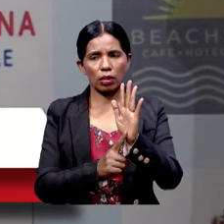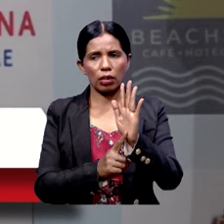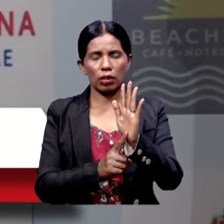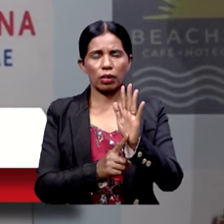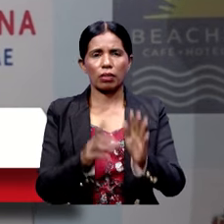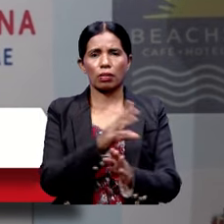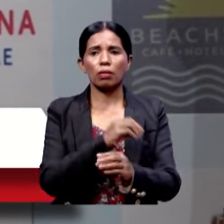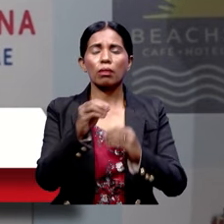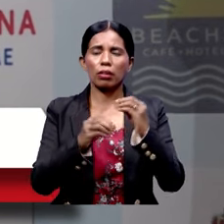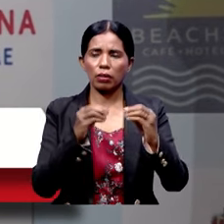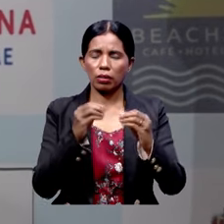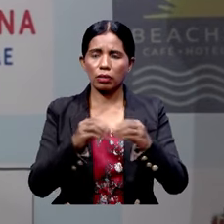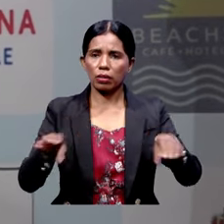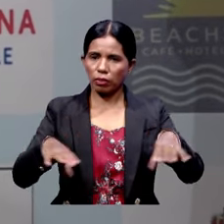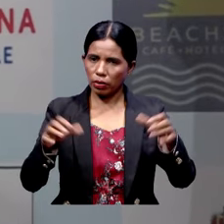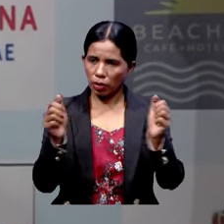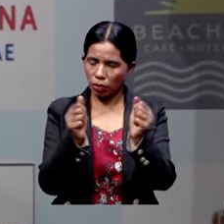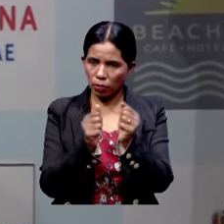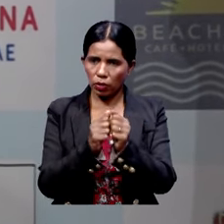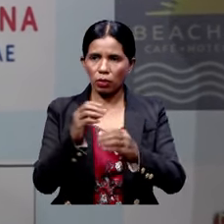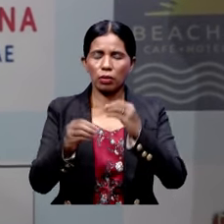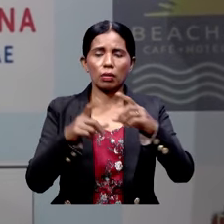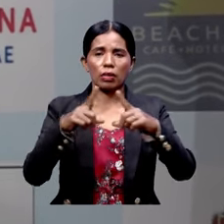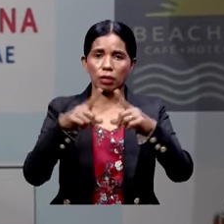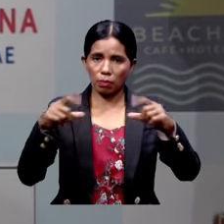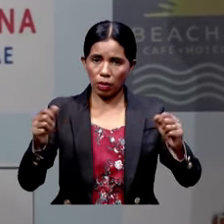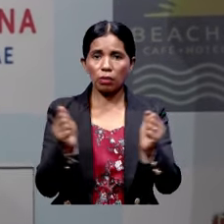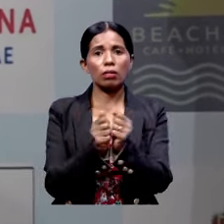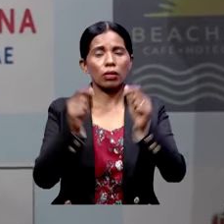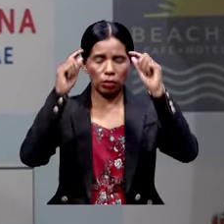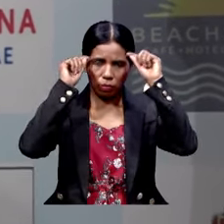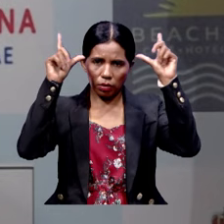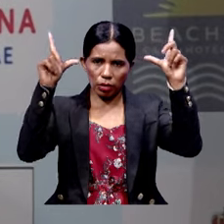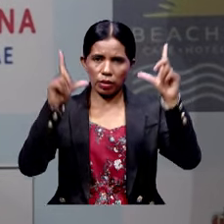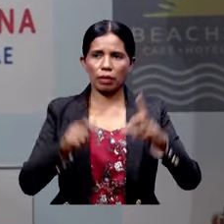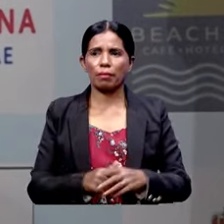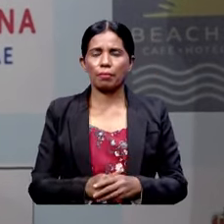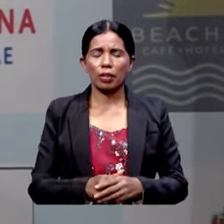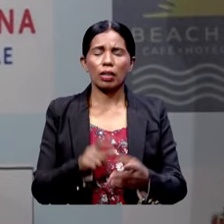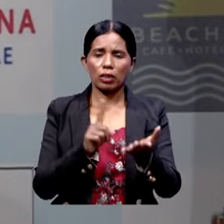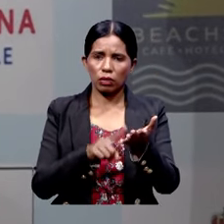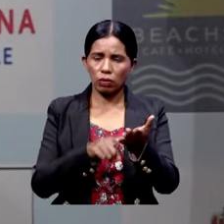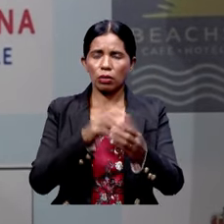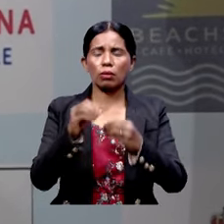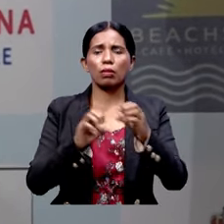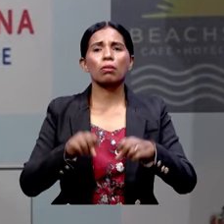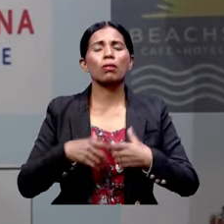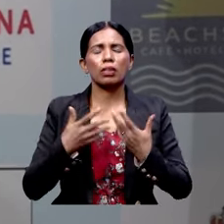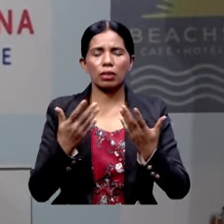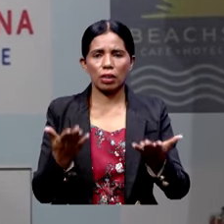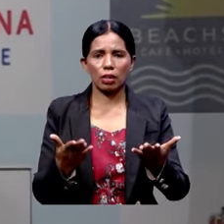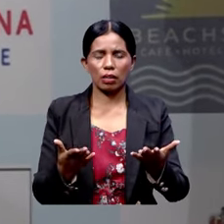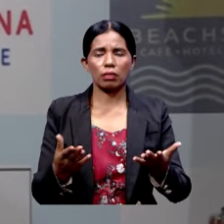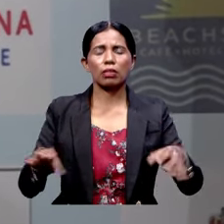current cooperation between Japan and Timor-Leste and discuss how we can enhance